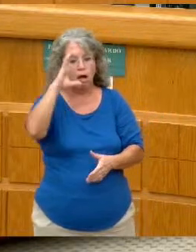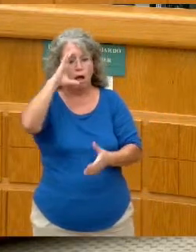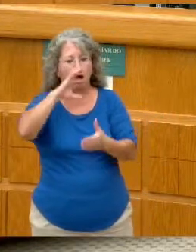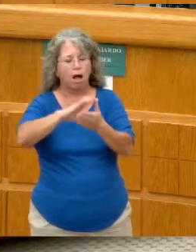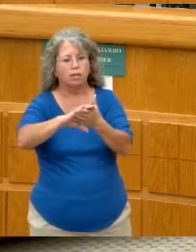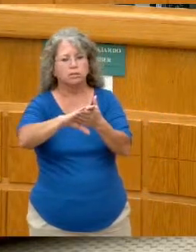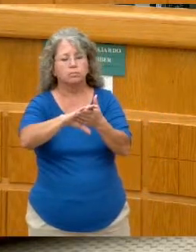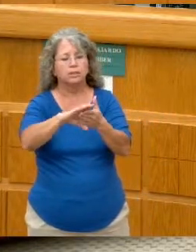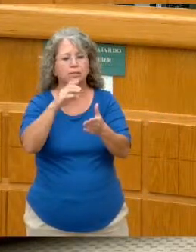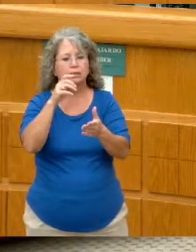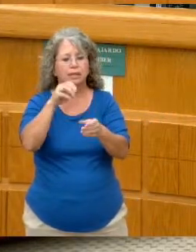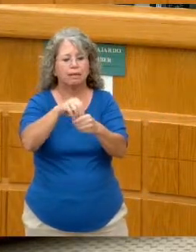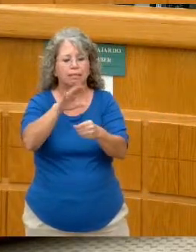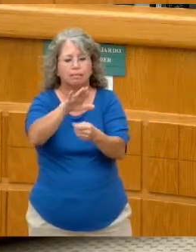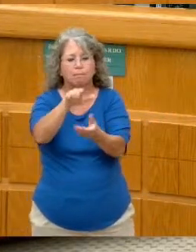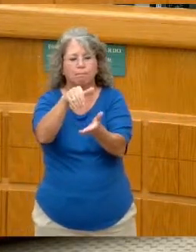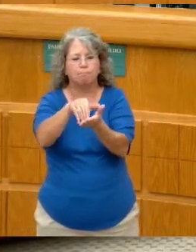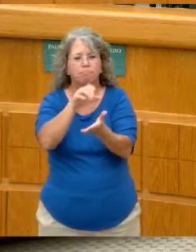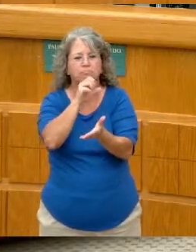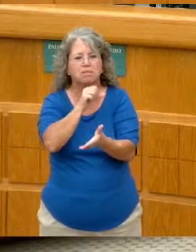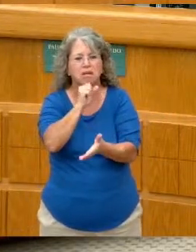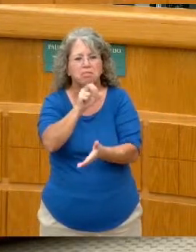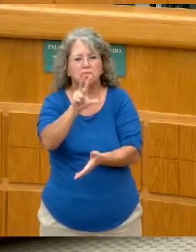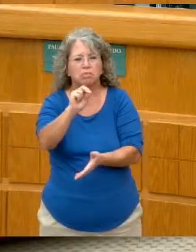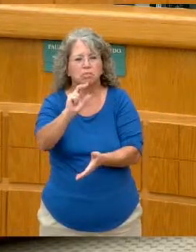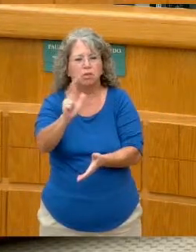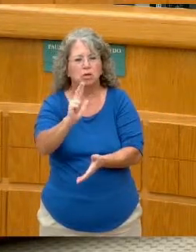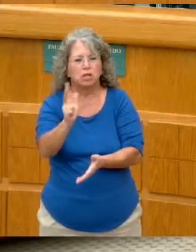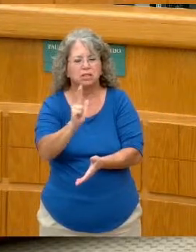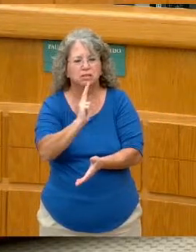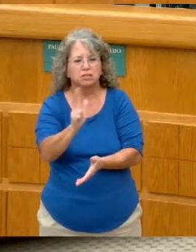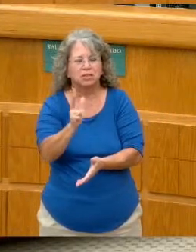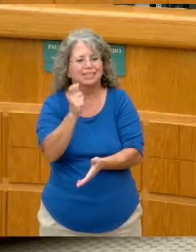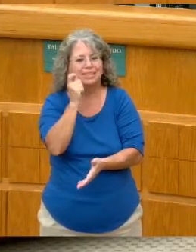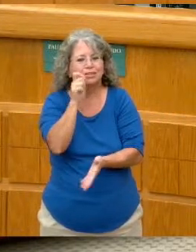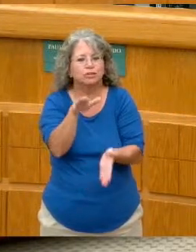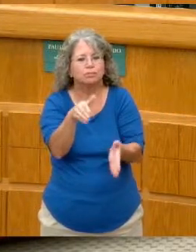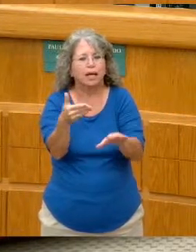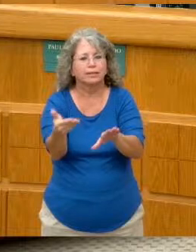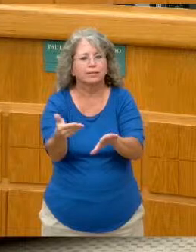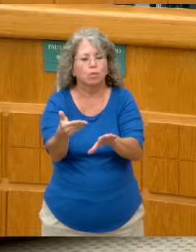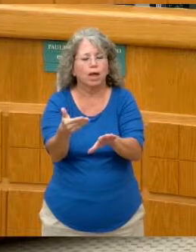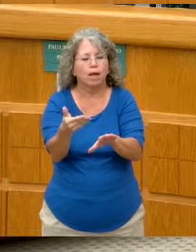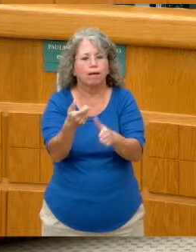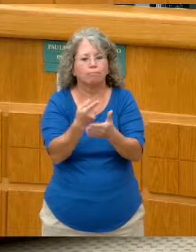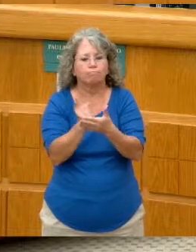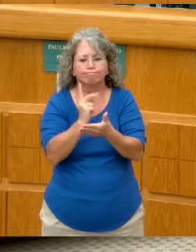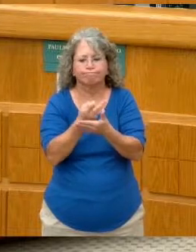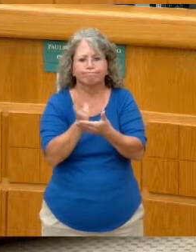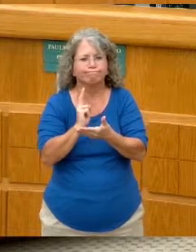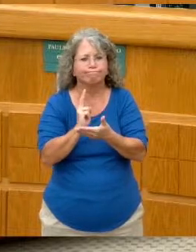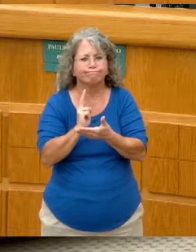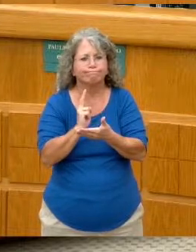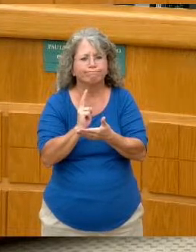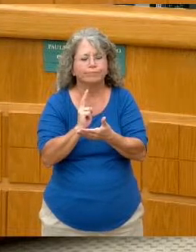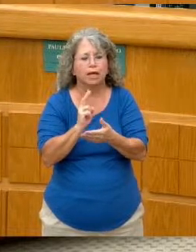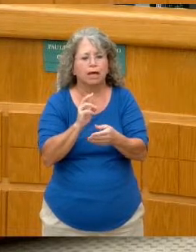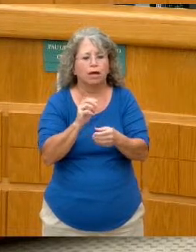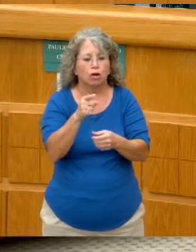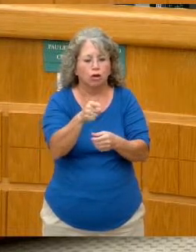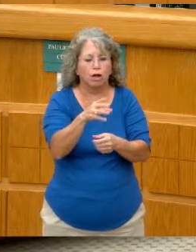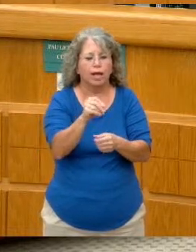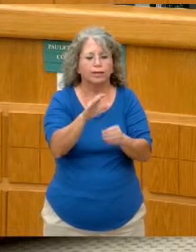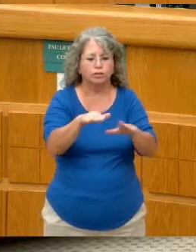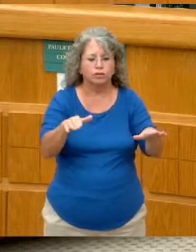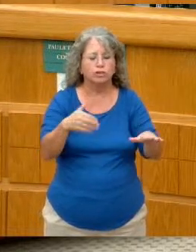had just died in their home a few weeks earlier from COVID-19, and her children were having a